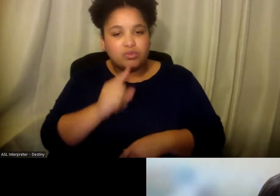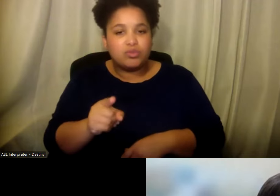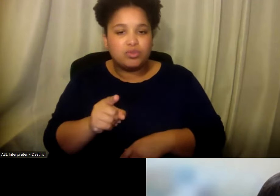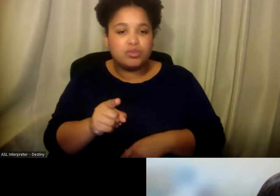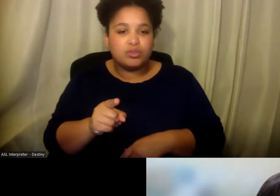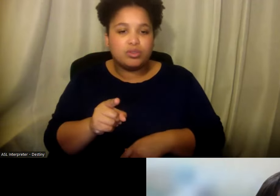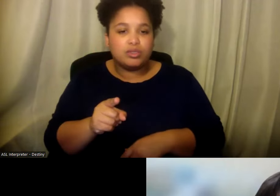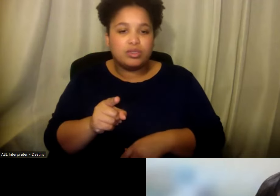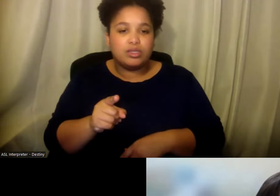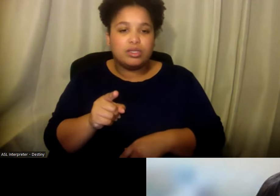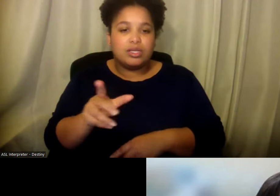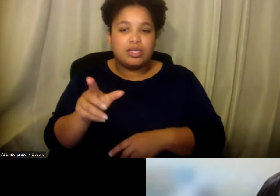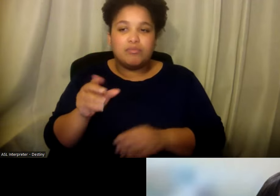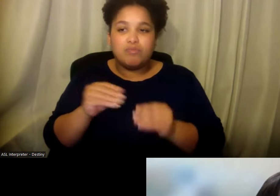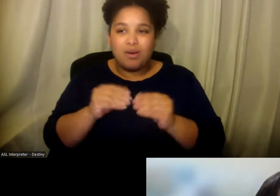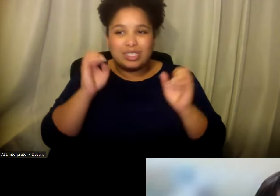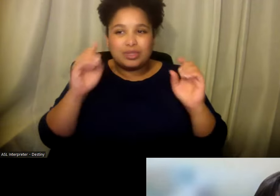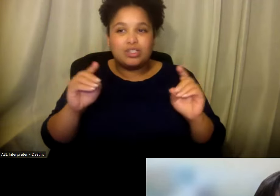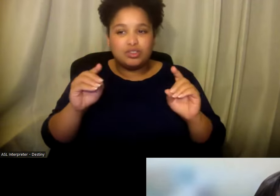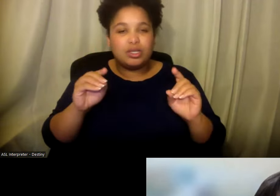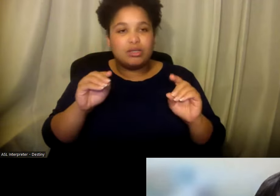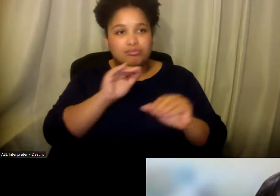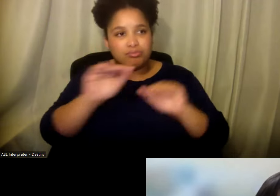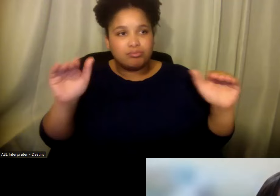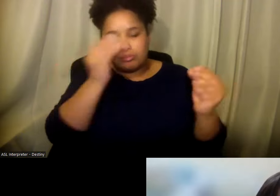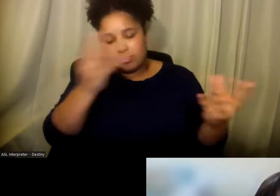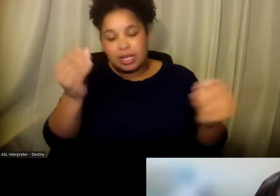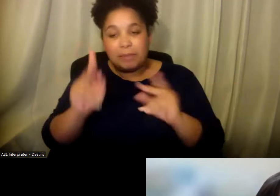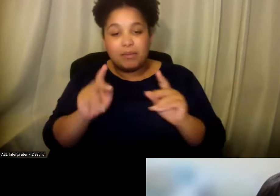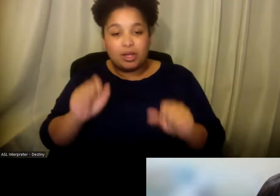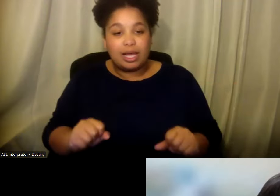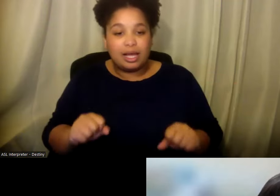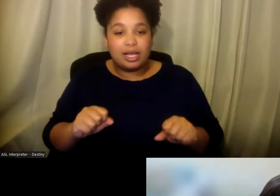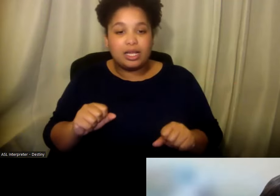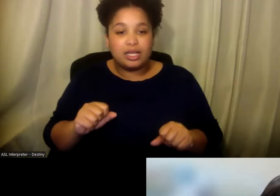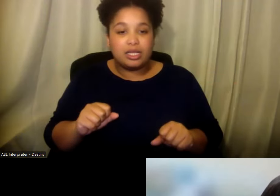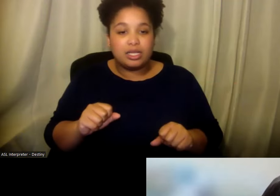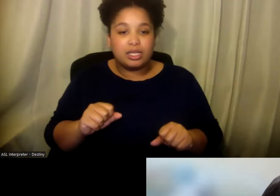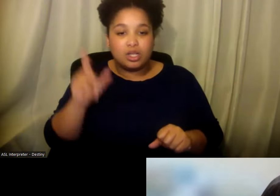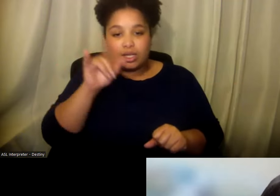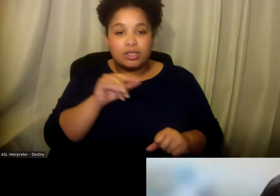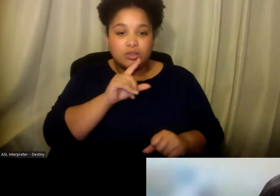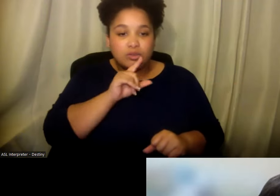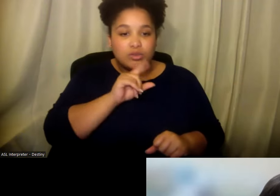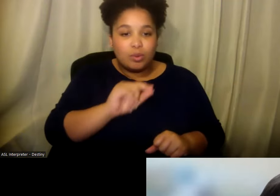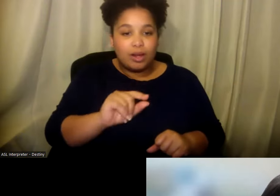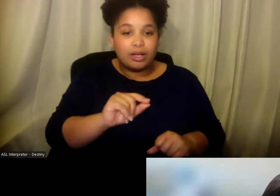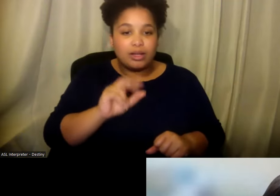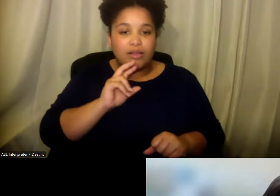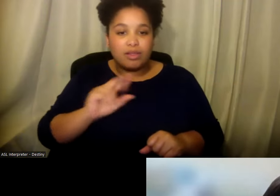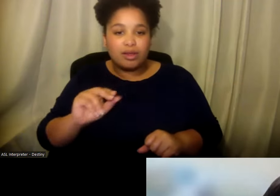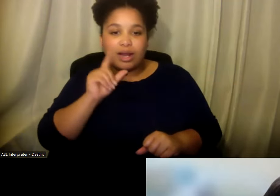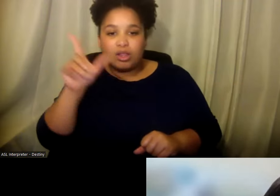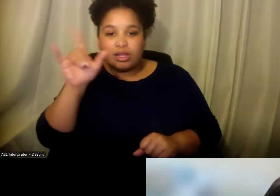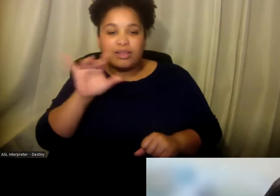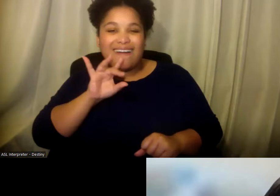they're getting more education and that people can look like they're 20 or 30. They don't need to look like they're